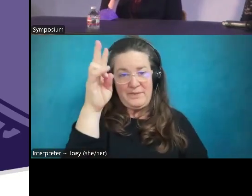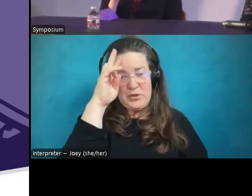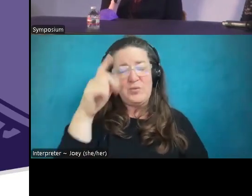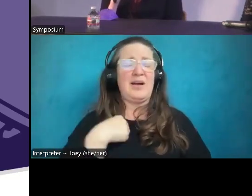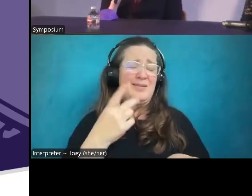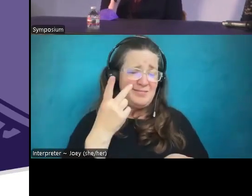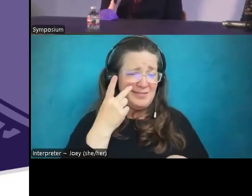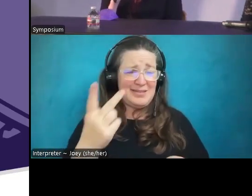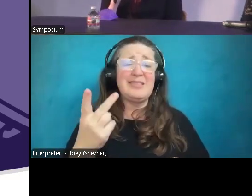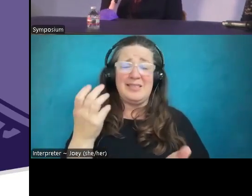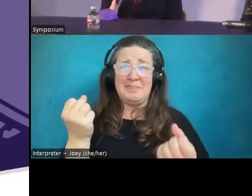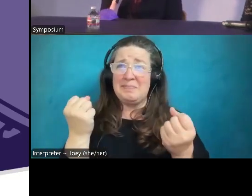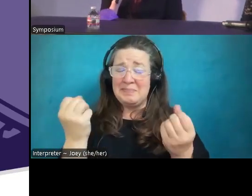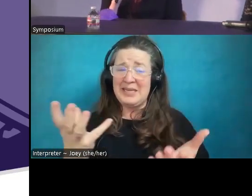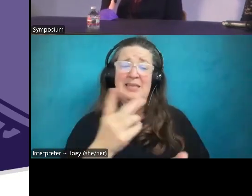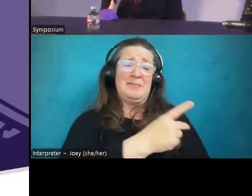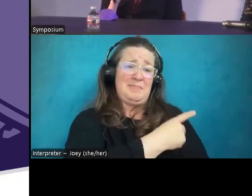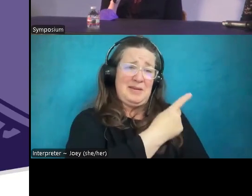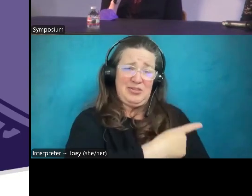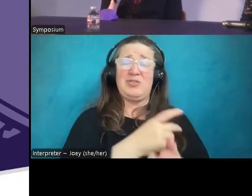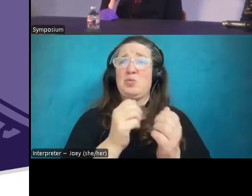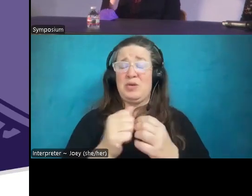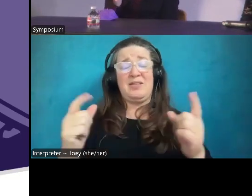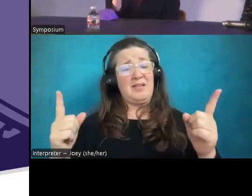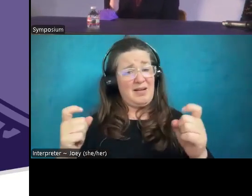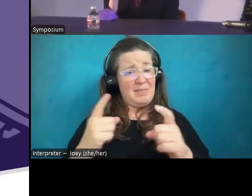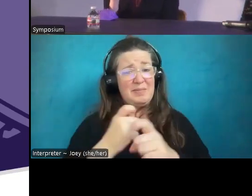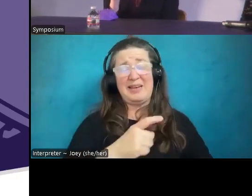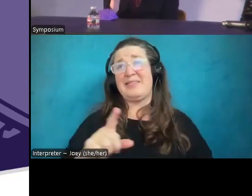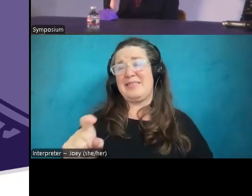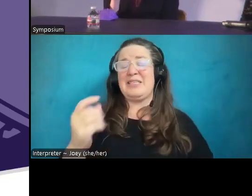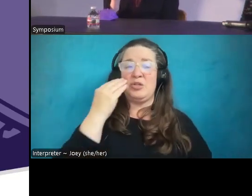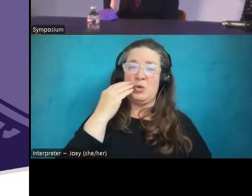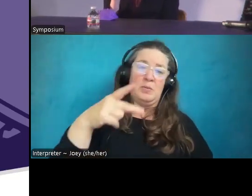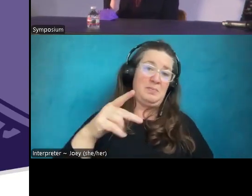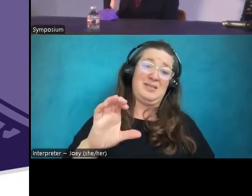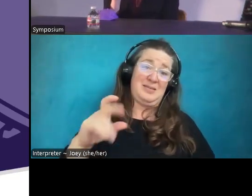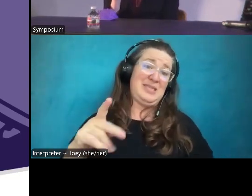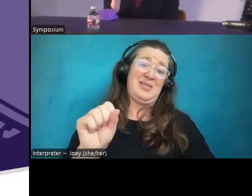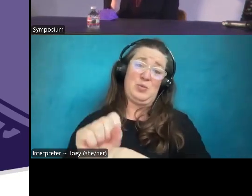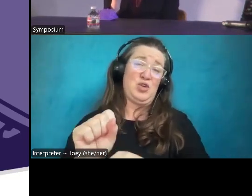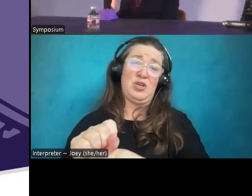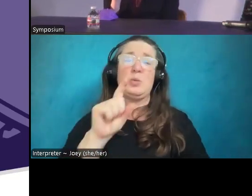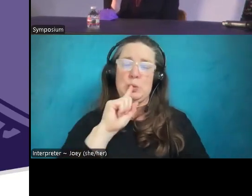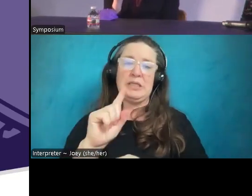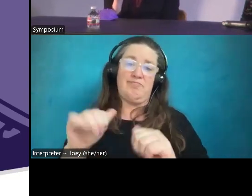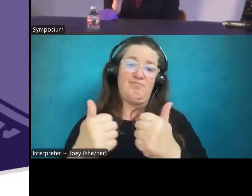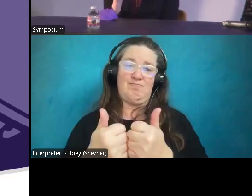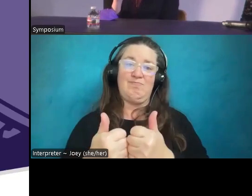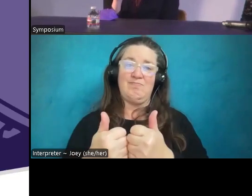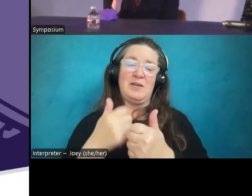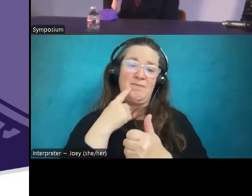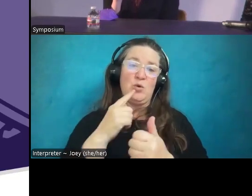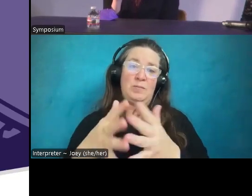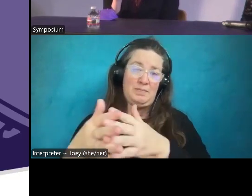medical needs, and I know that the job of a primary care doctor is very challenging in our American healthcare environment,